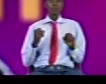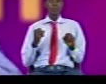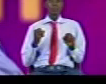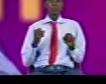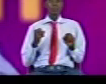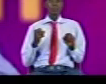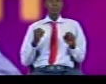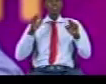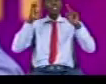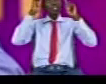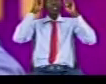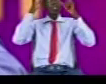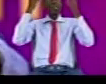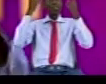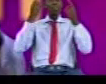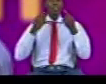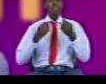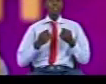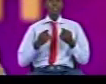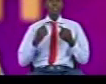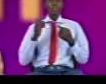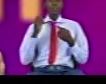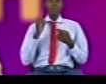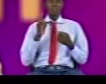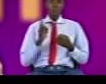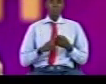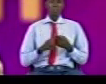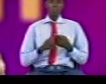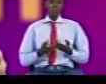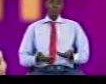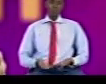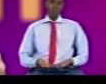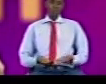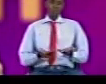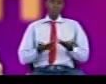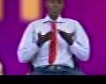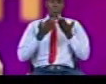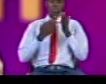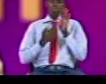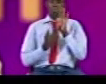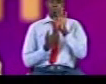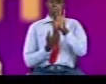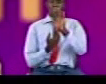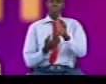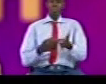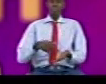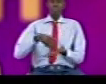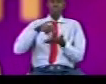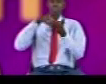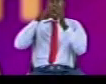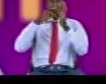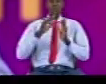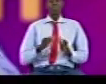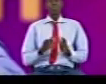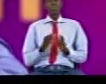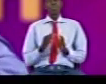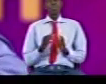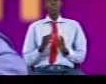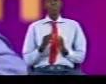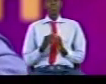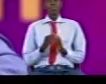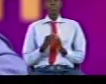He came to raise ambassadors and representatives who will continue to the end of the world.